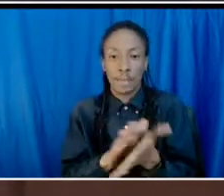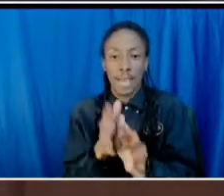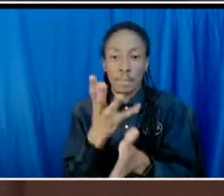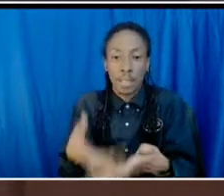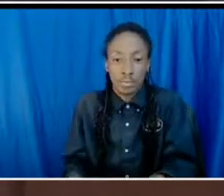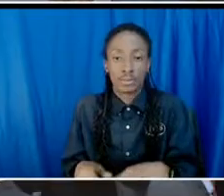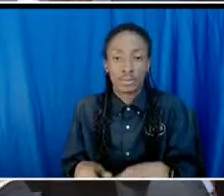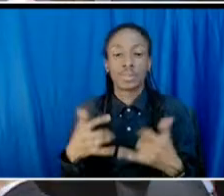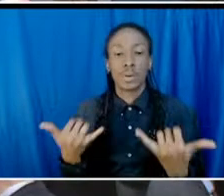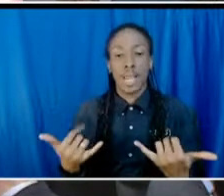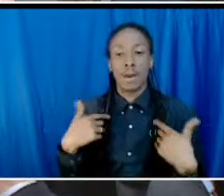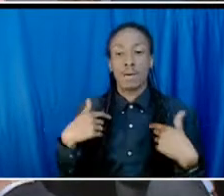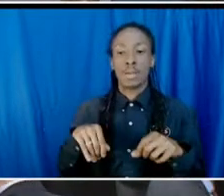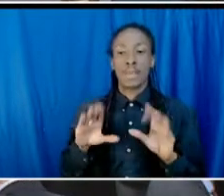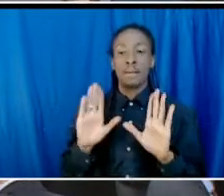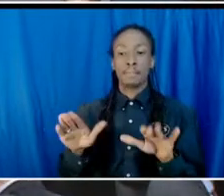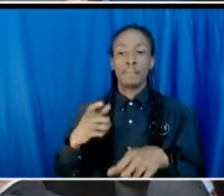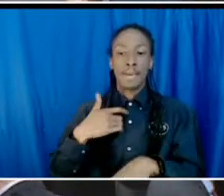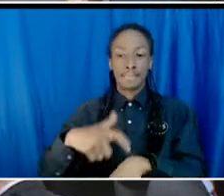chairman.